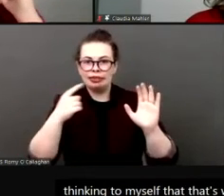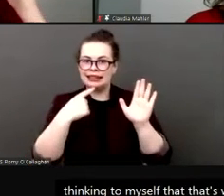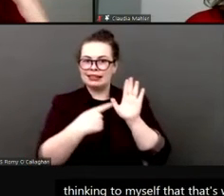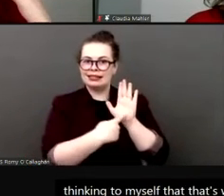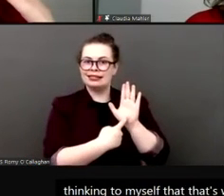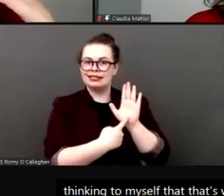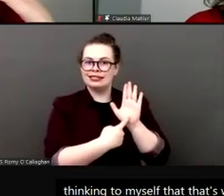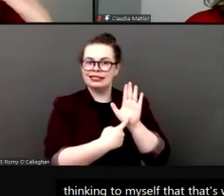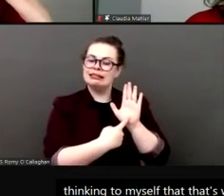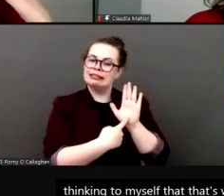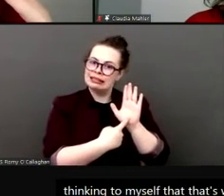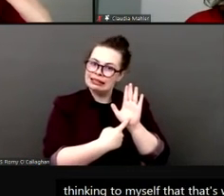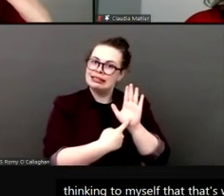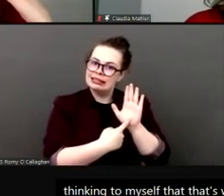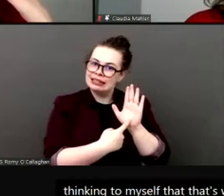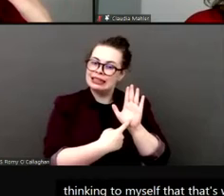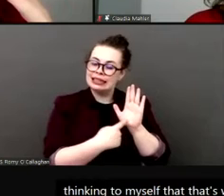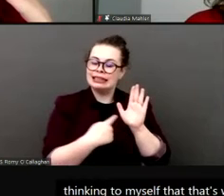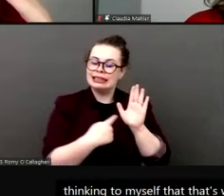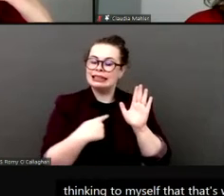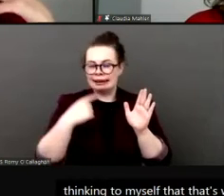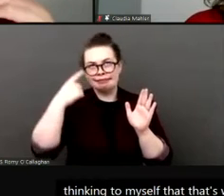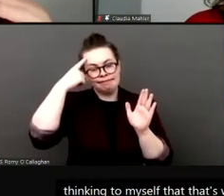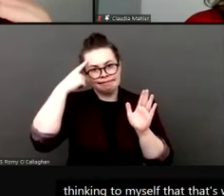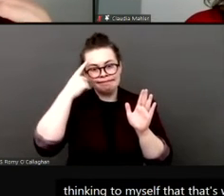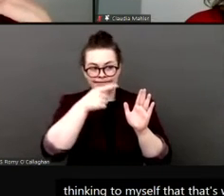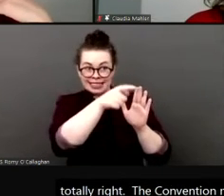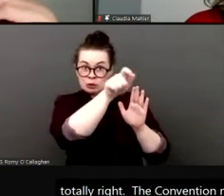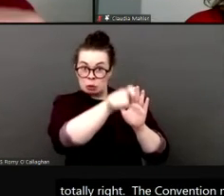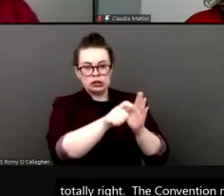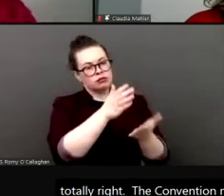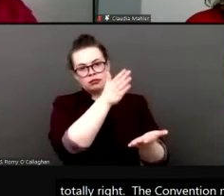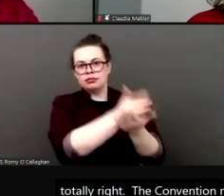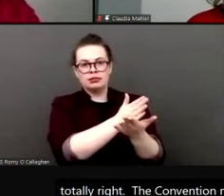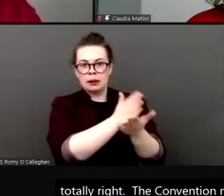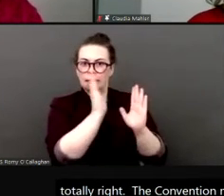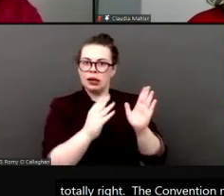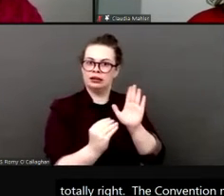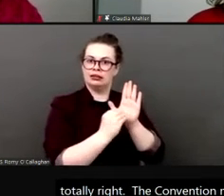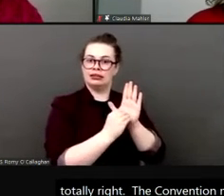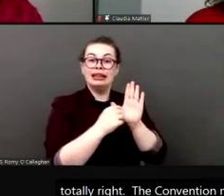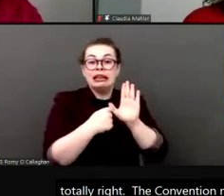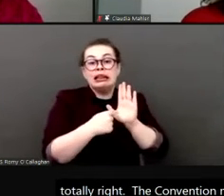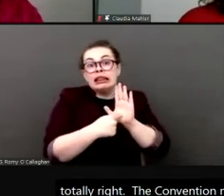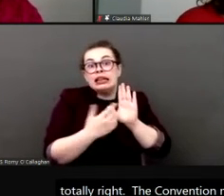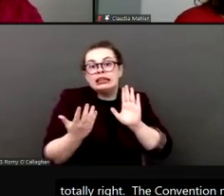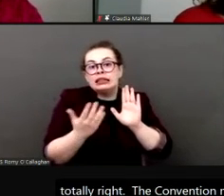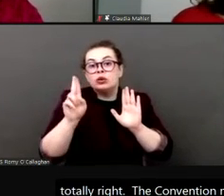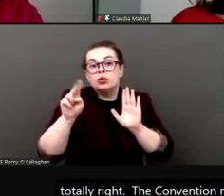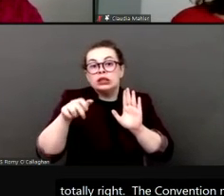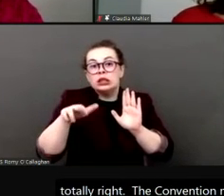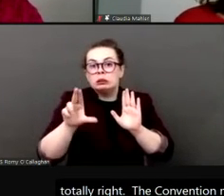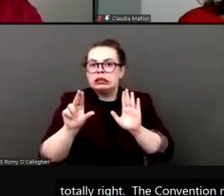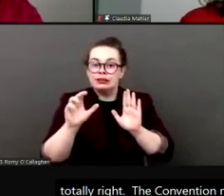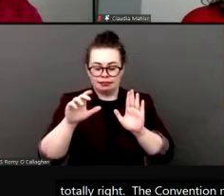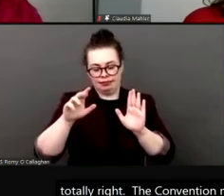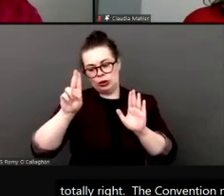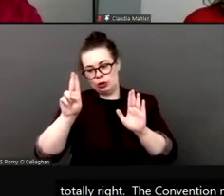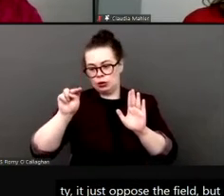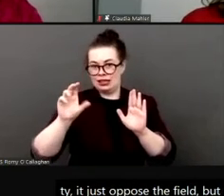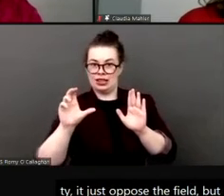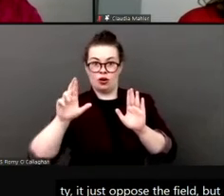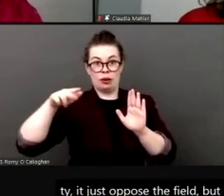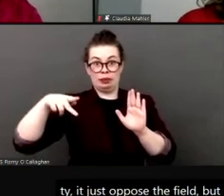at intersectionality. It just opens the field, but it doesn't explicitly include, for example, Indigenous persons